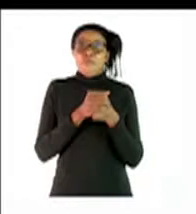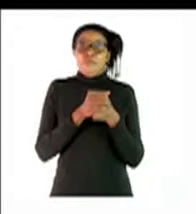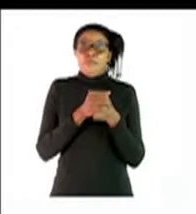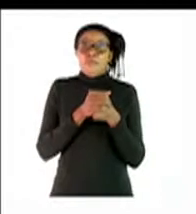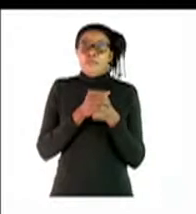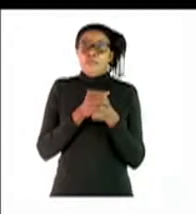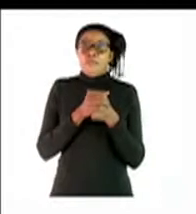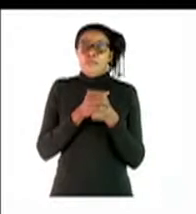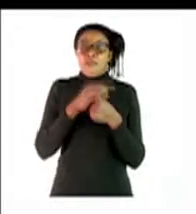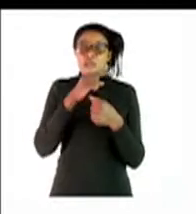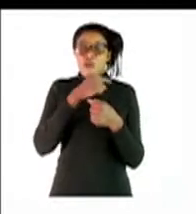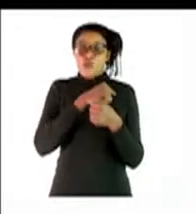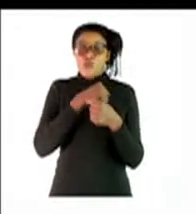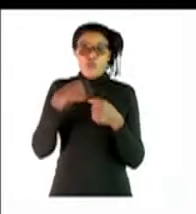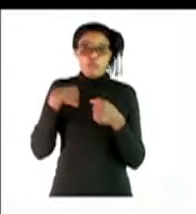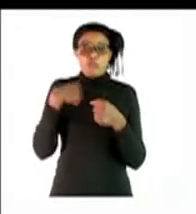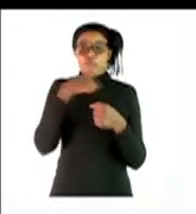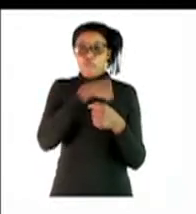Genders.